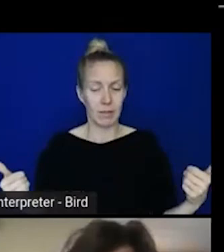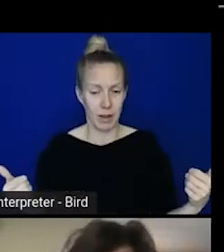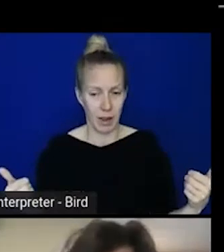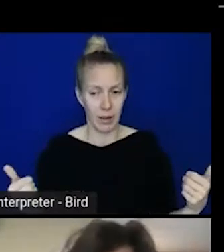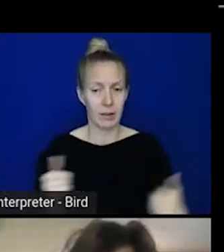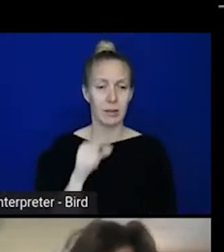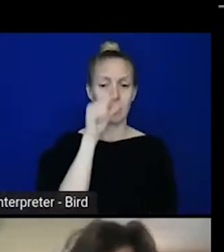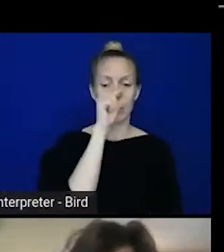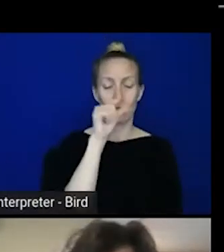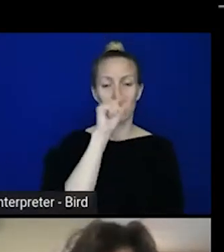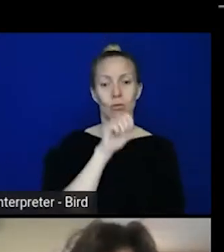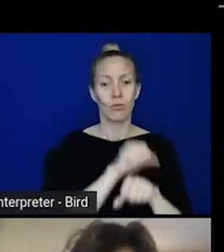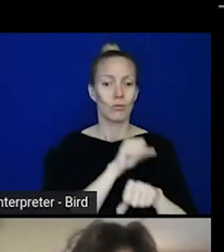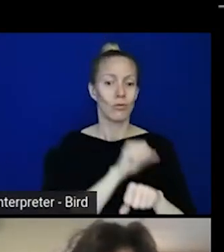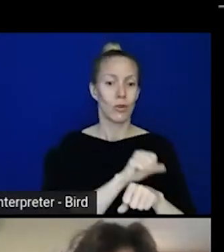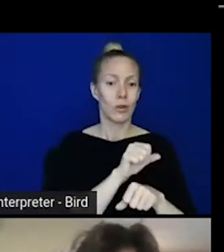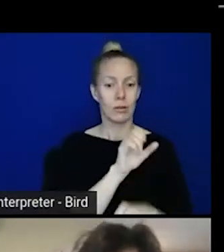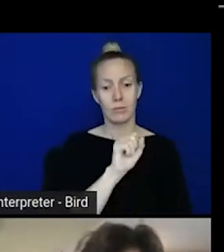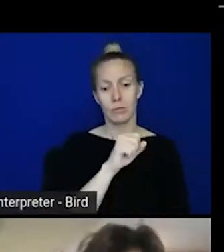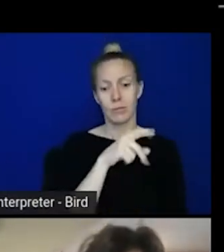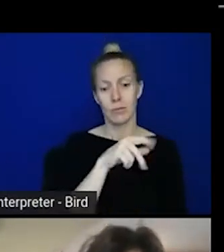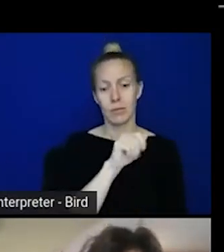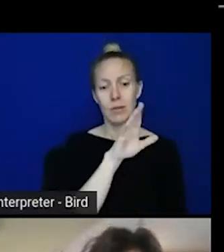to deal with